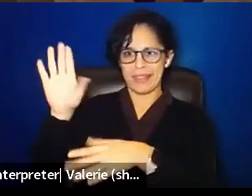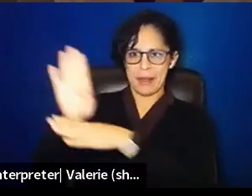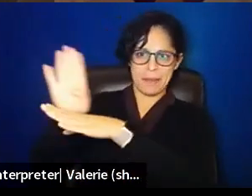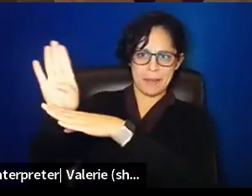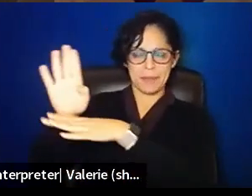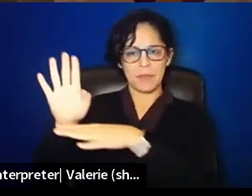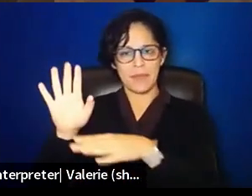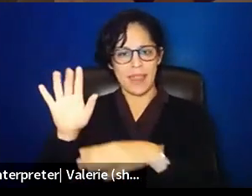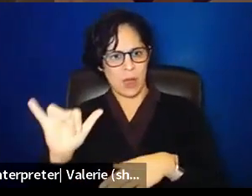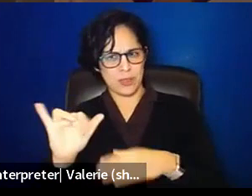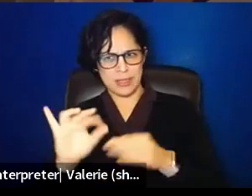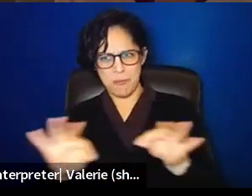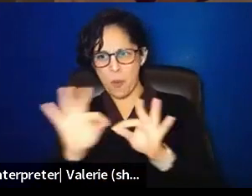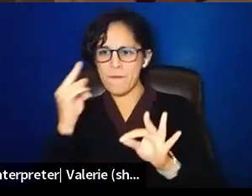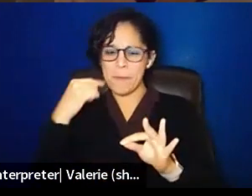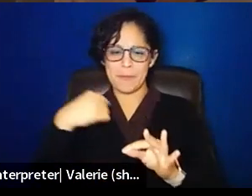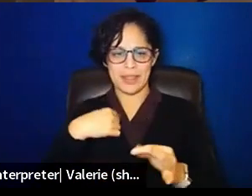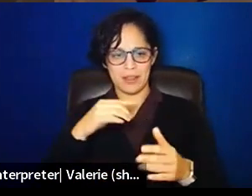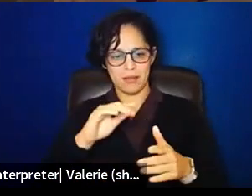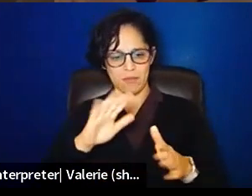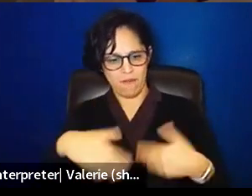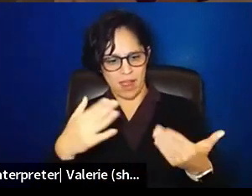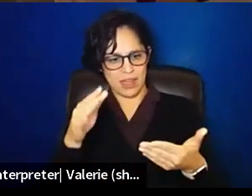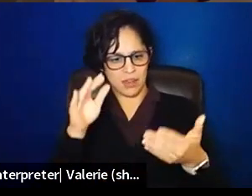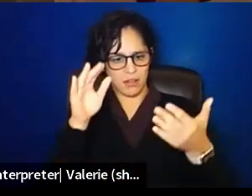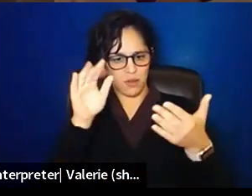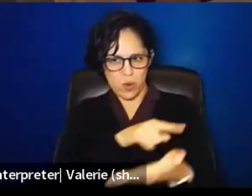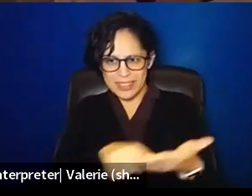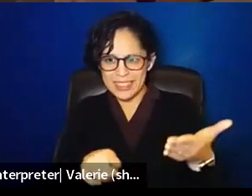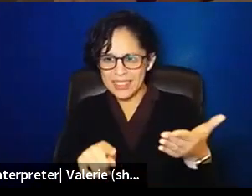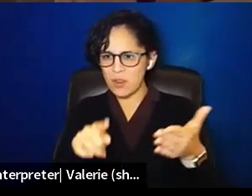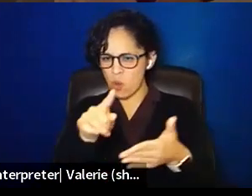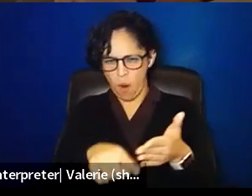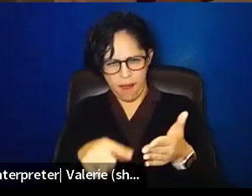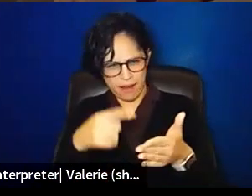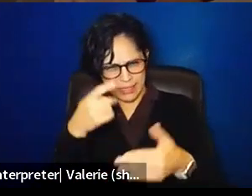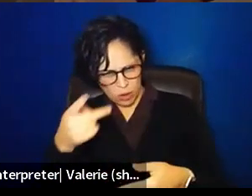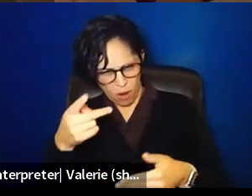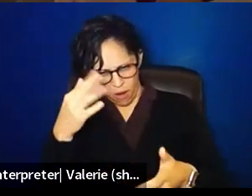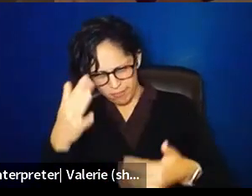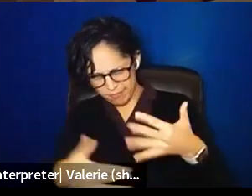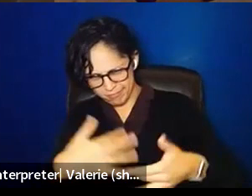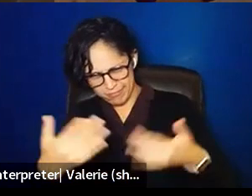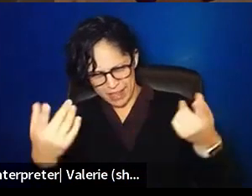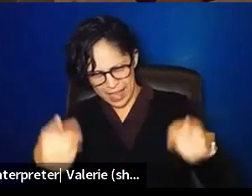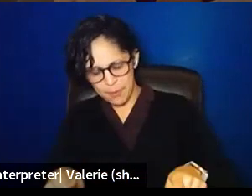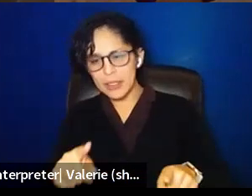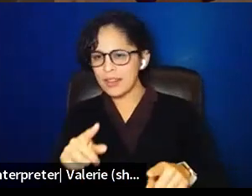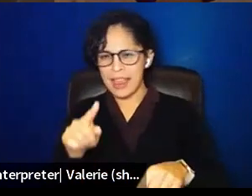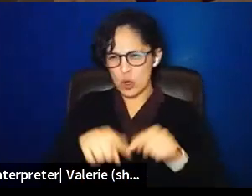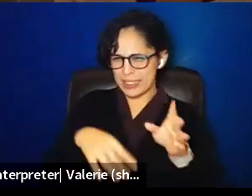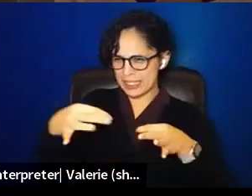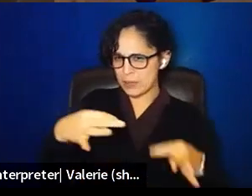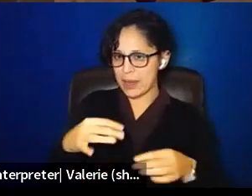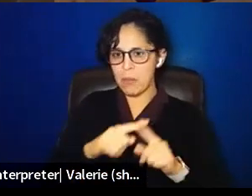my critiques of what was happening that I felt but couldn't verbalize, and then also thinking about, well, if I don't want to be in a